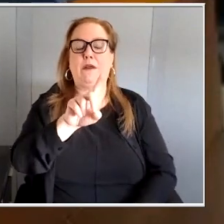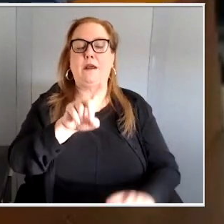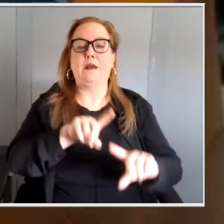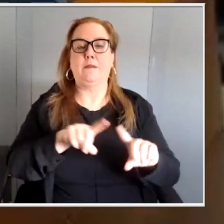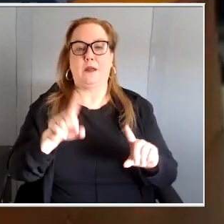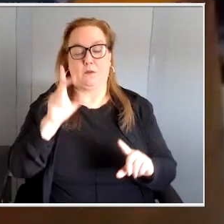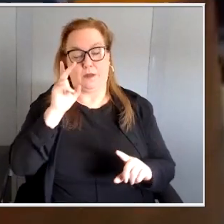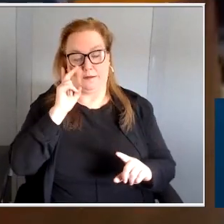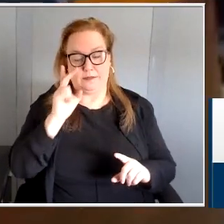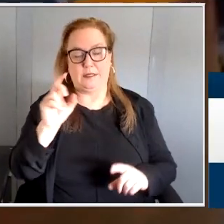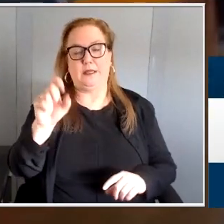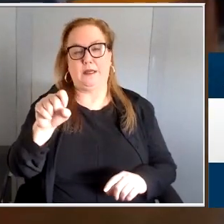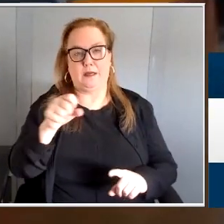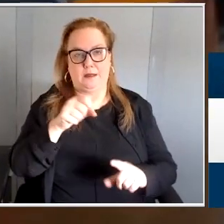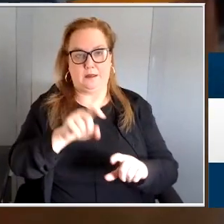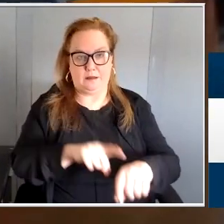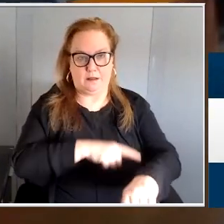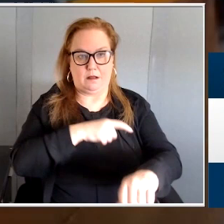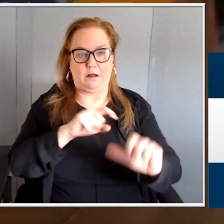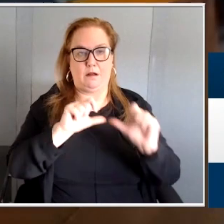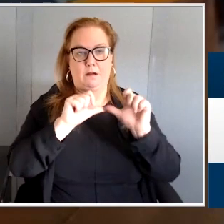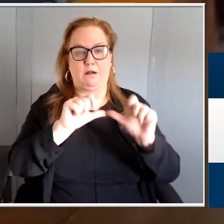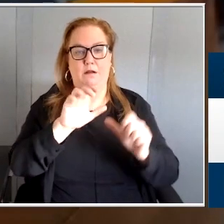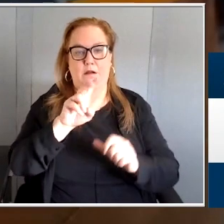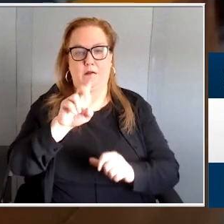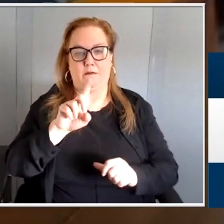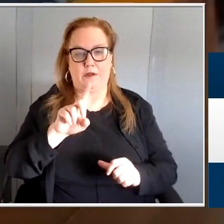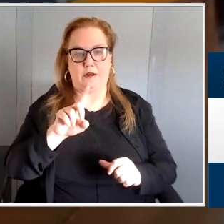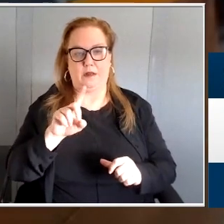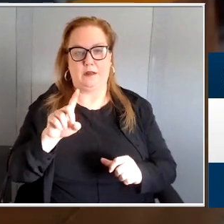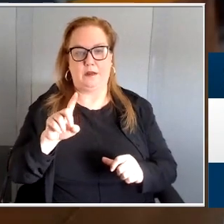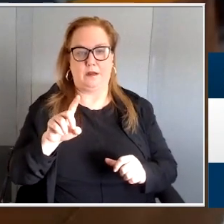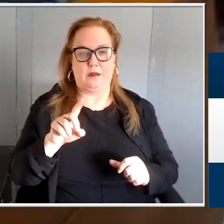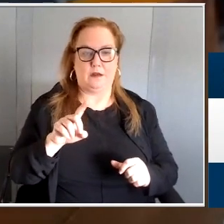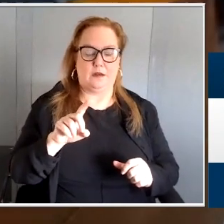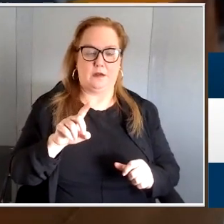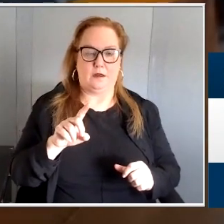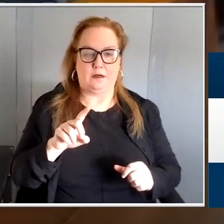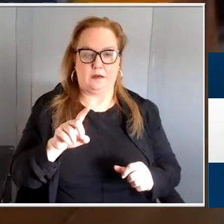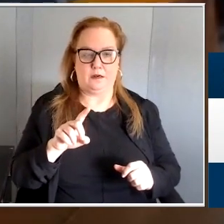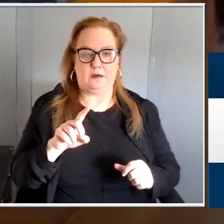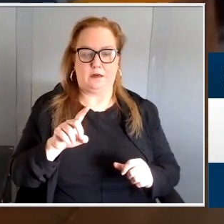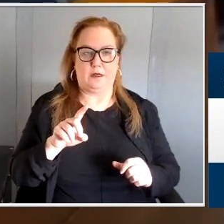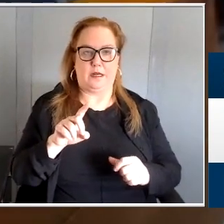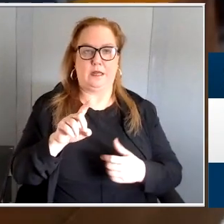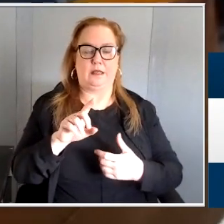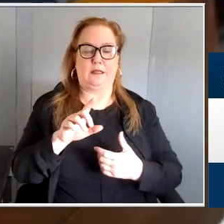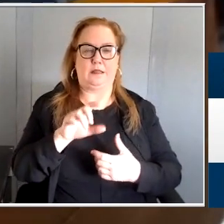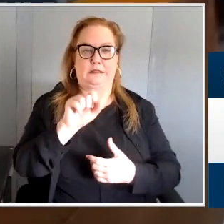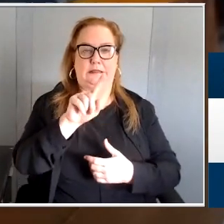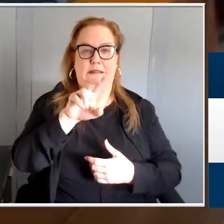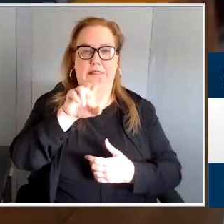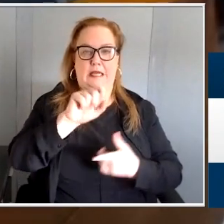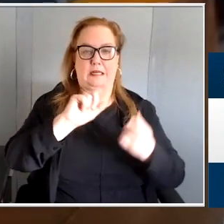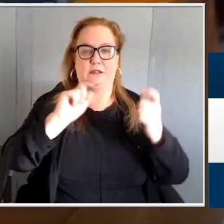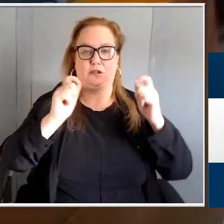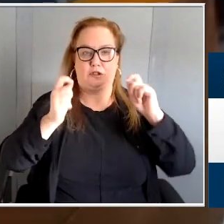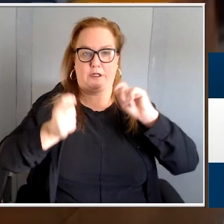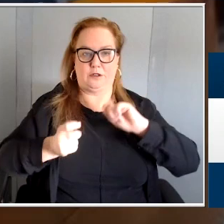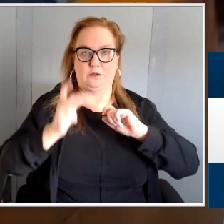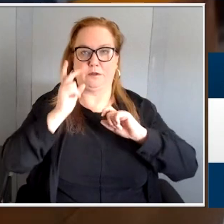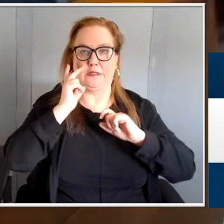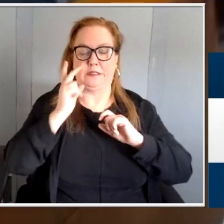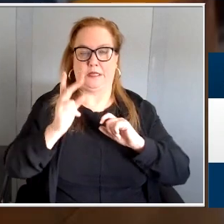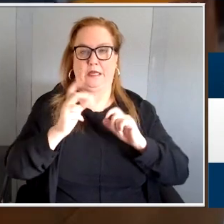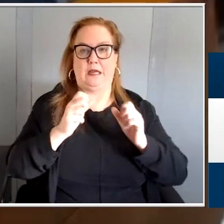have seen the impact of long COVID and some of the mental status changes that people come in with. We see, I mean, a lot